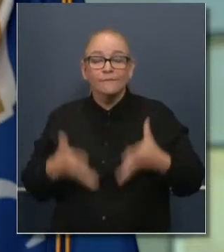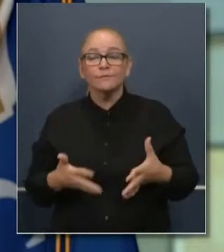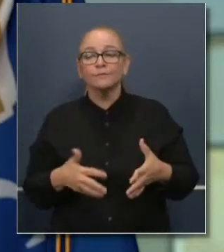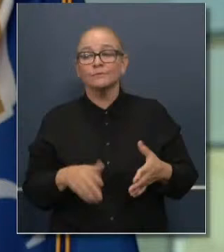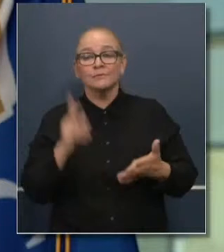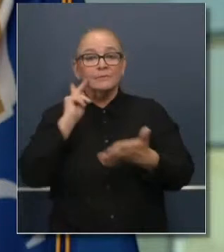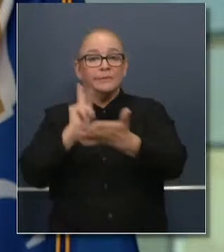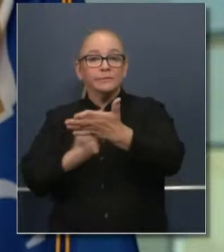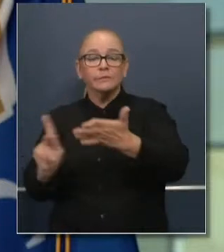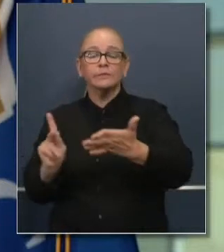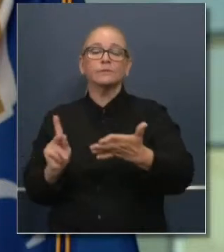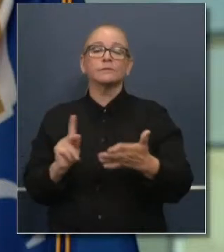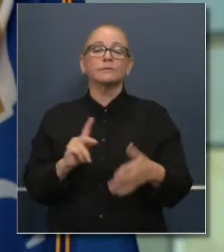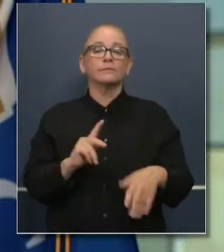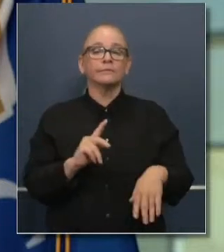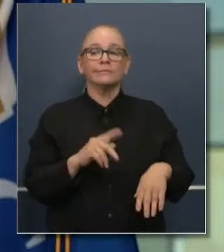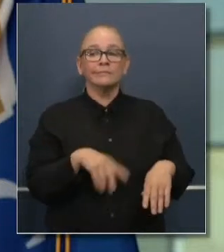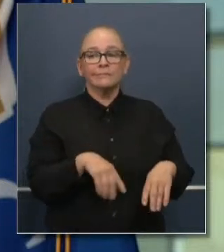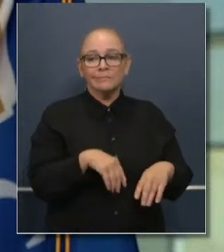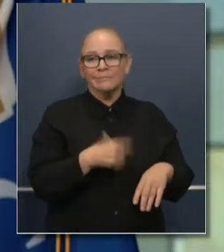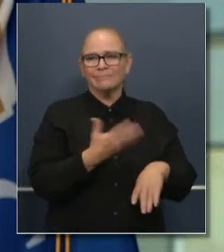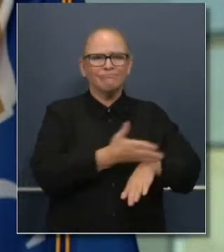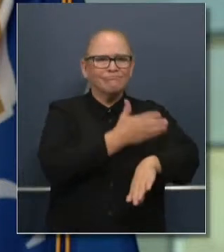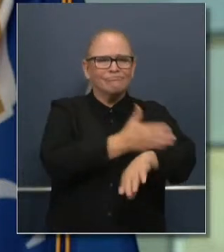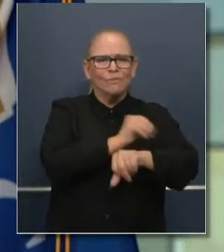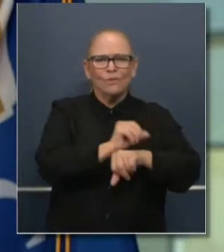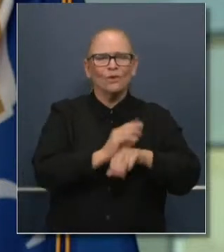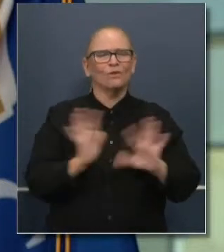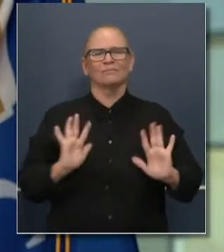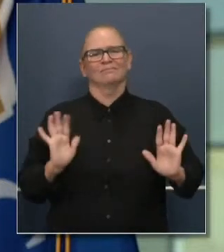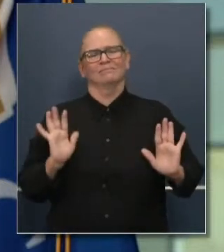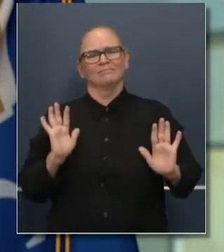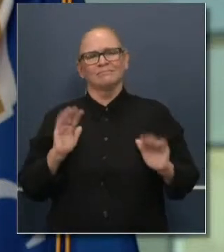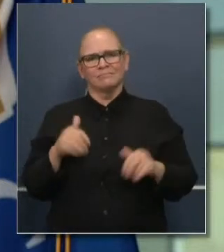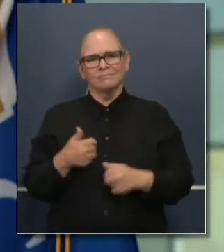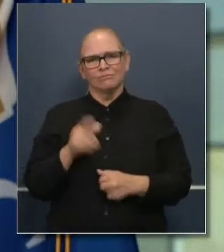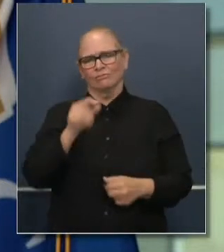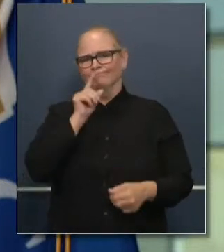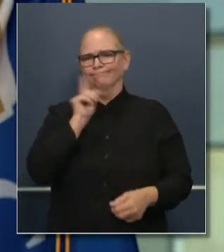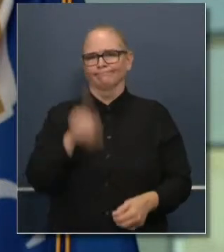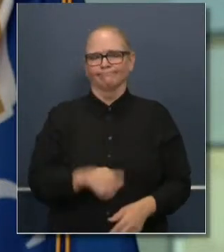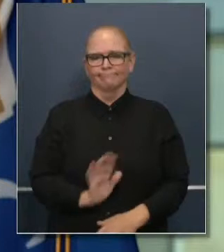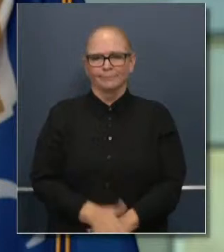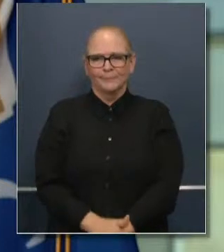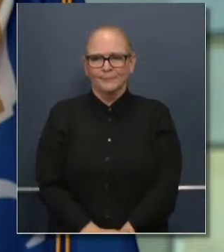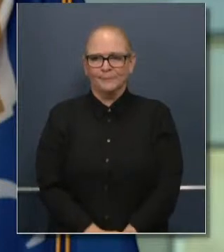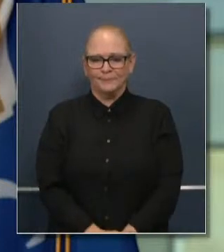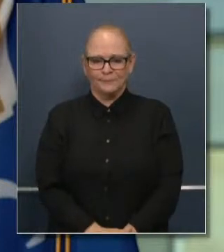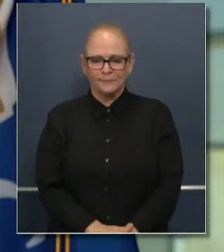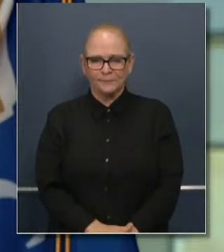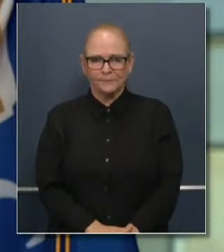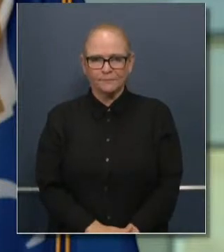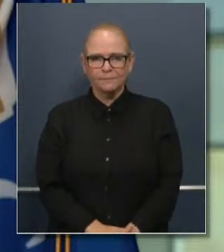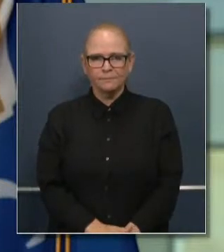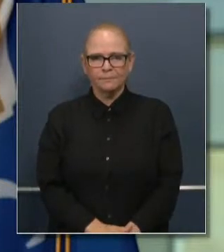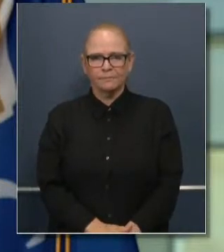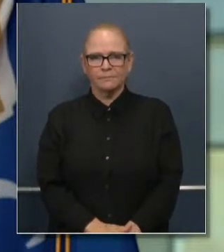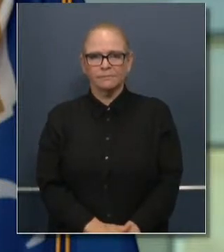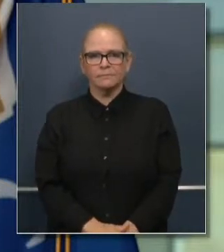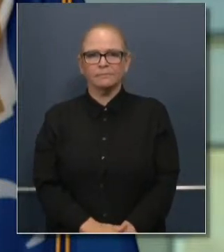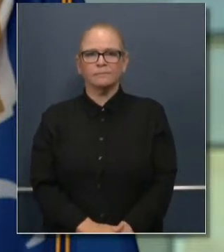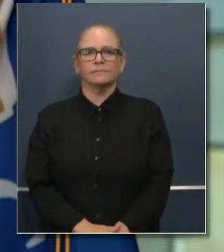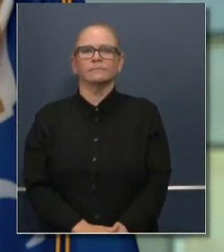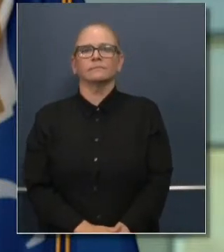as well, obviously, as our children. Yomara Lopez, Univision Sacramento. Hello, Governor.